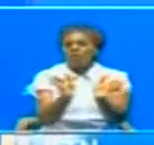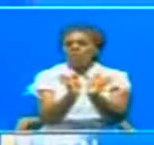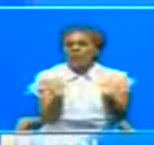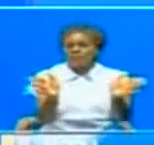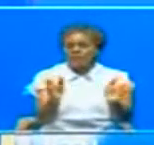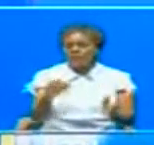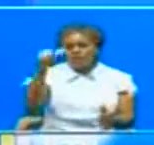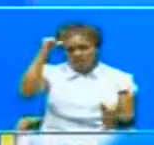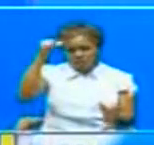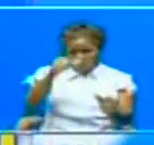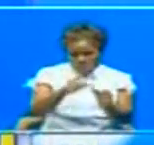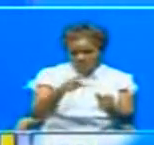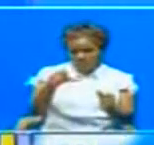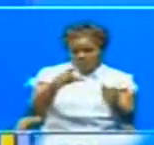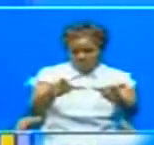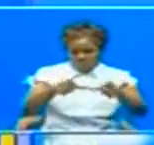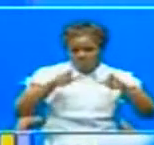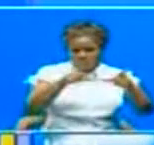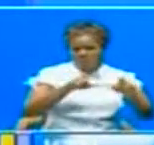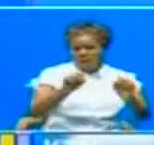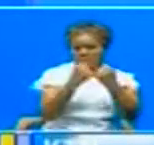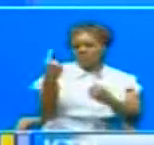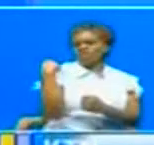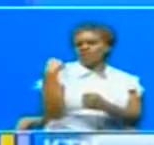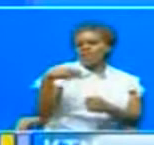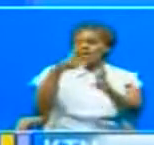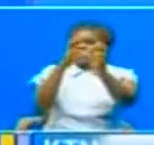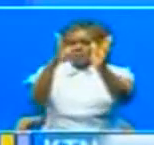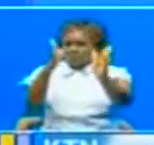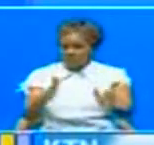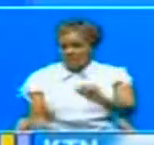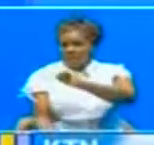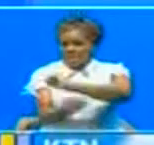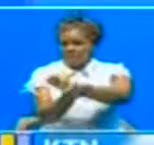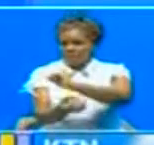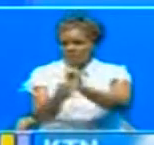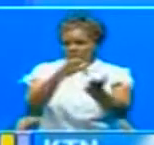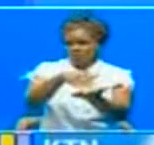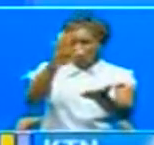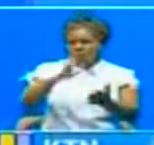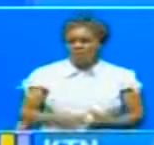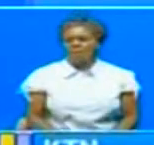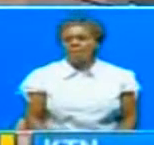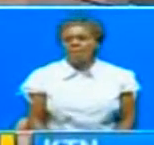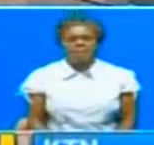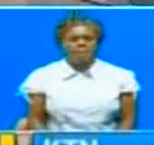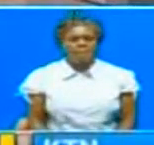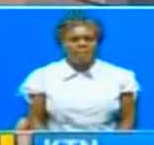take note of the delisting effective yesterday. KTN's Charles Gitonga has the details.